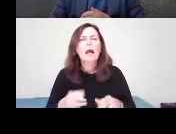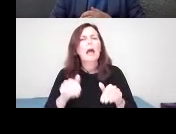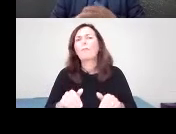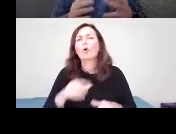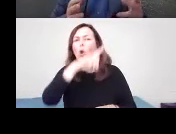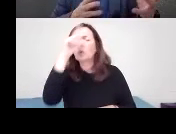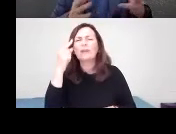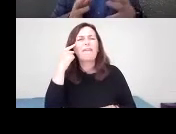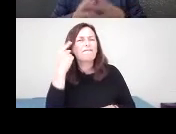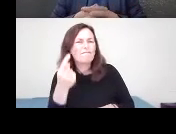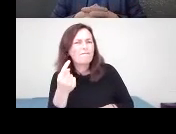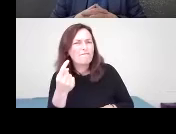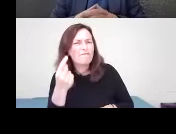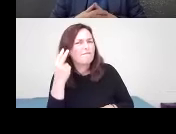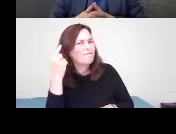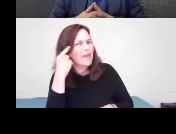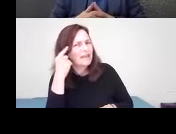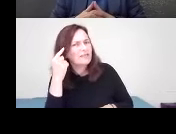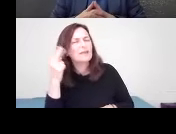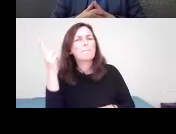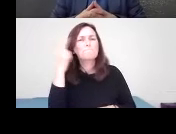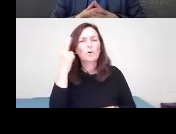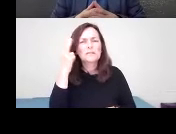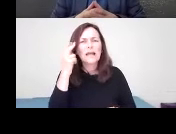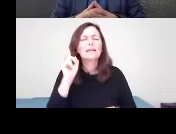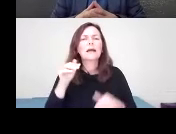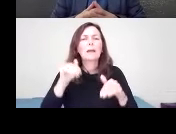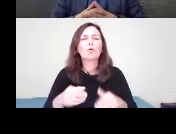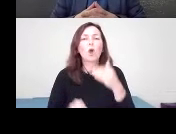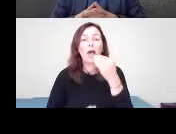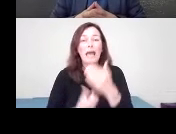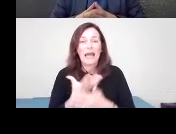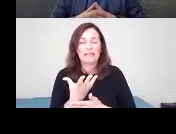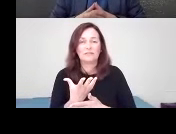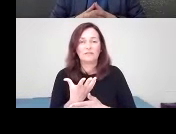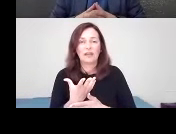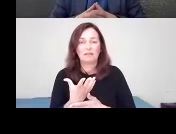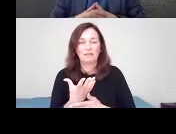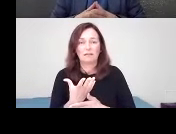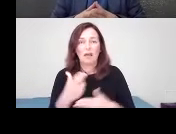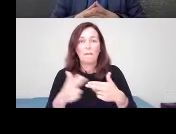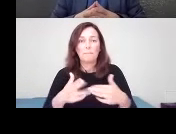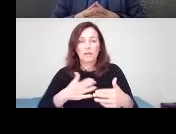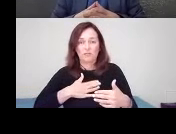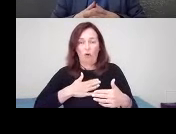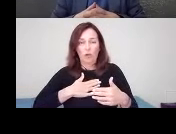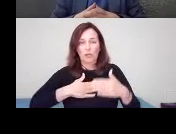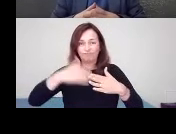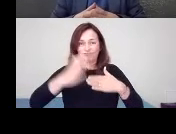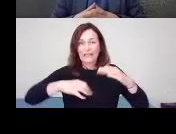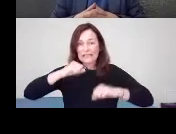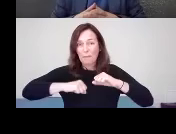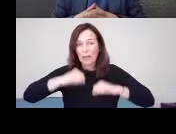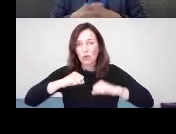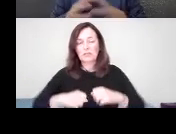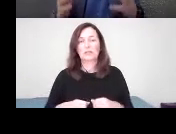competencies. We're also working in the global level, and one of the working areas where we're working on at the moment are the indicators, because